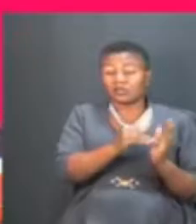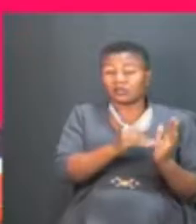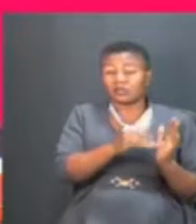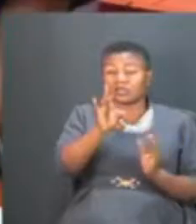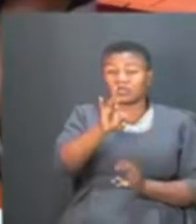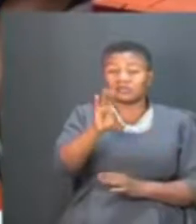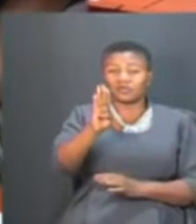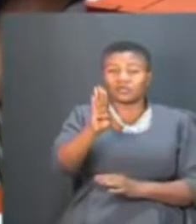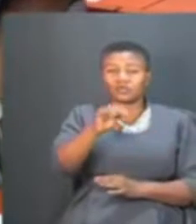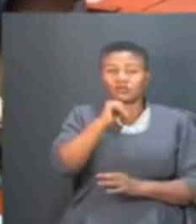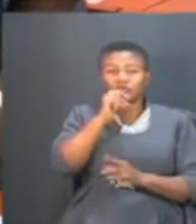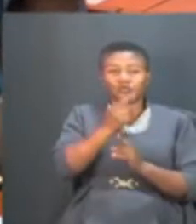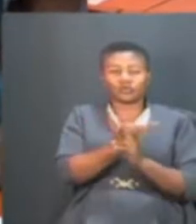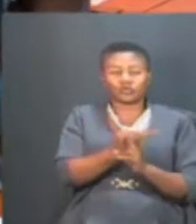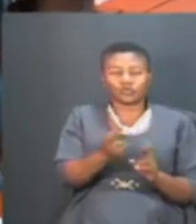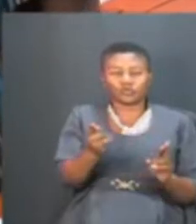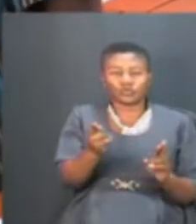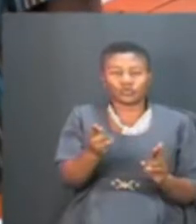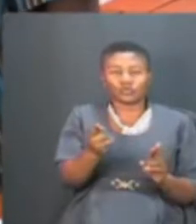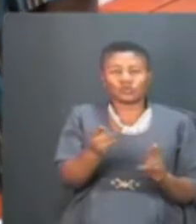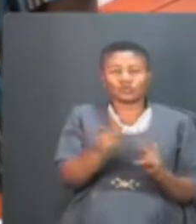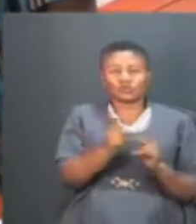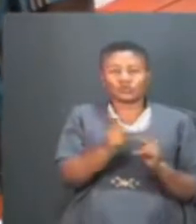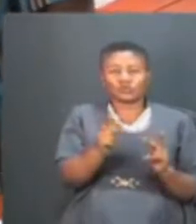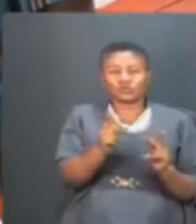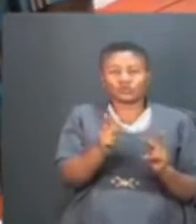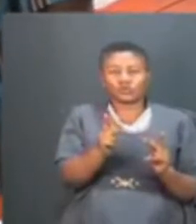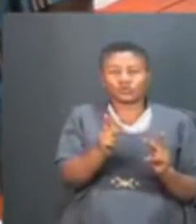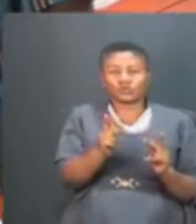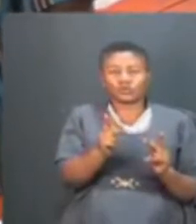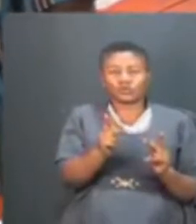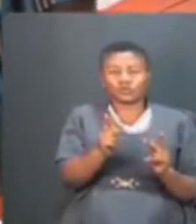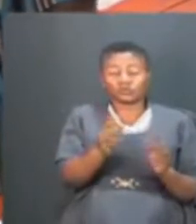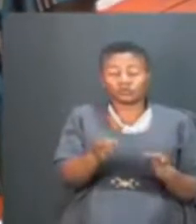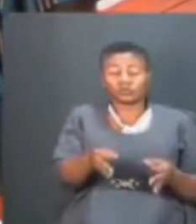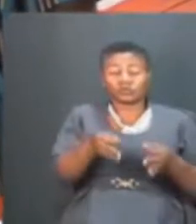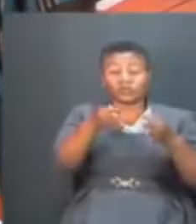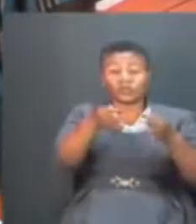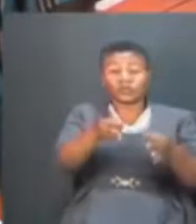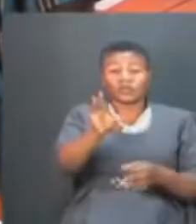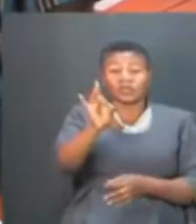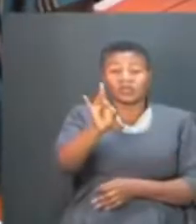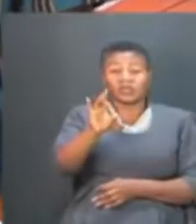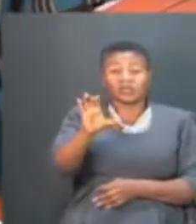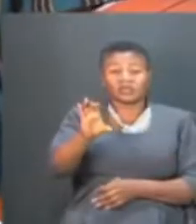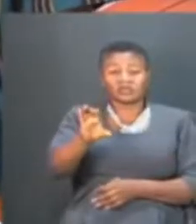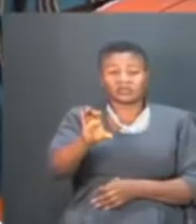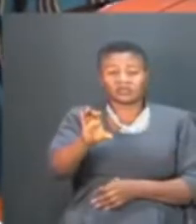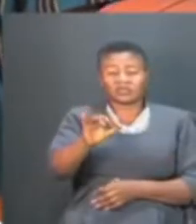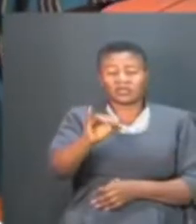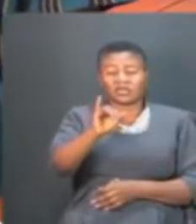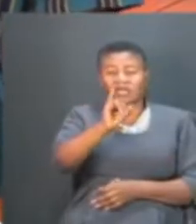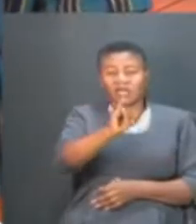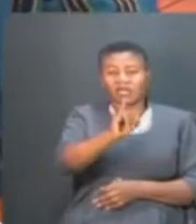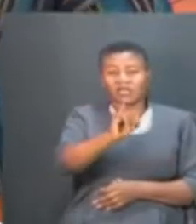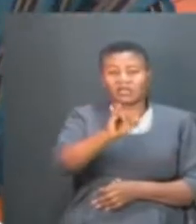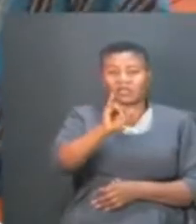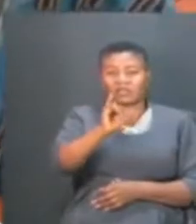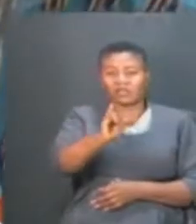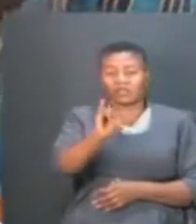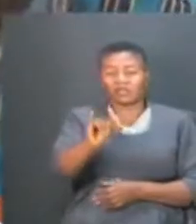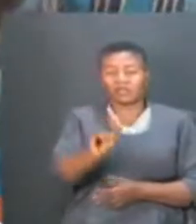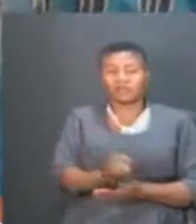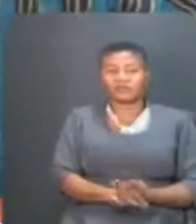ready. So I pray that we go to item number 8C, Mr. Speaker. Very